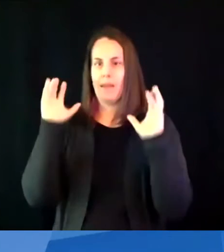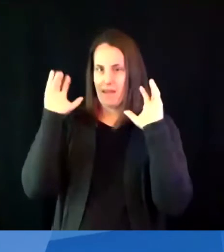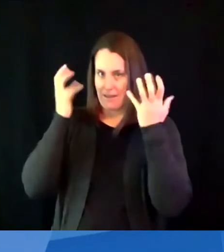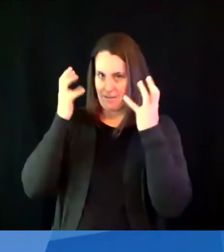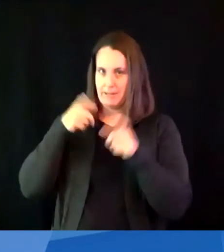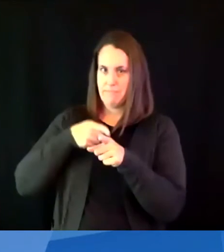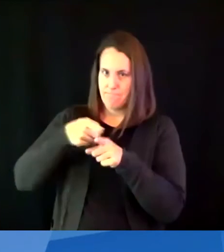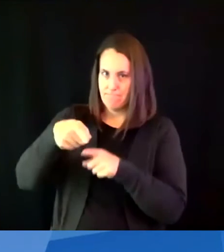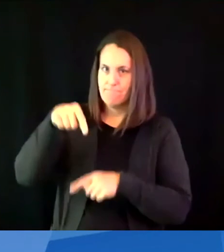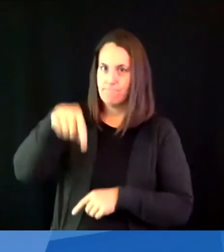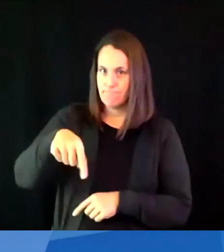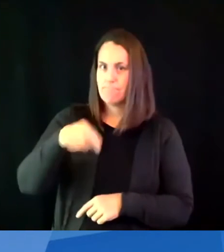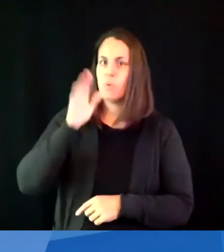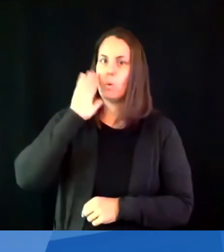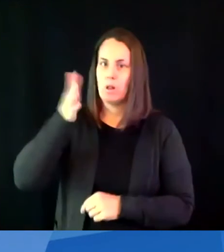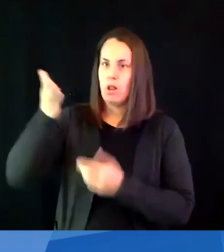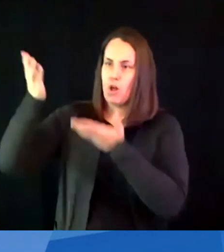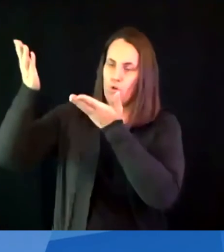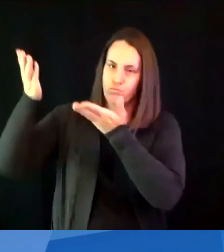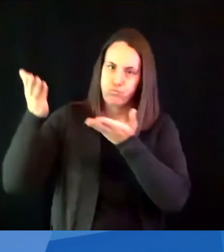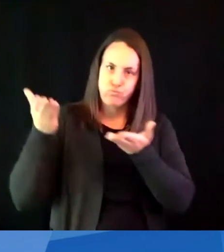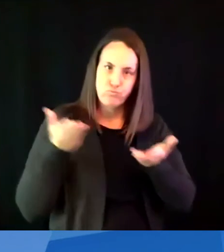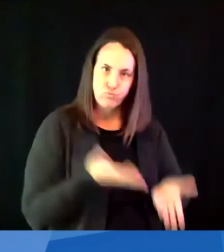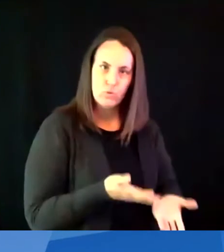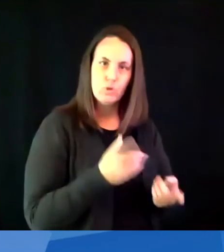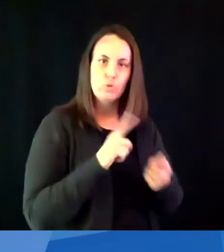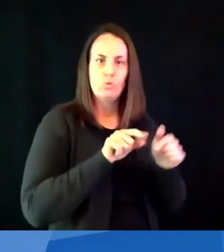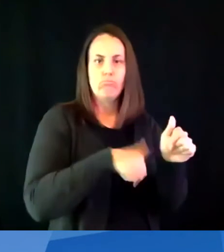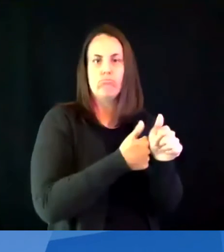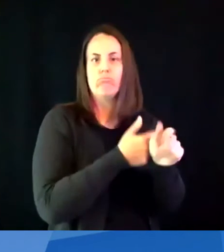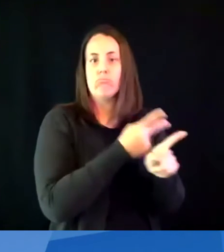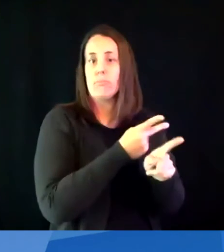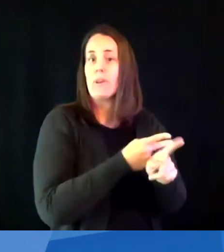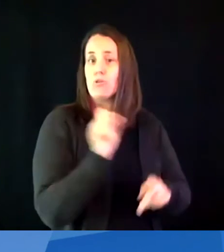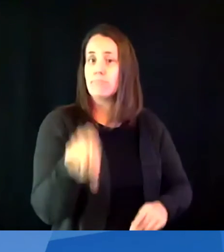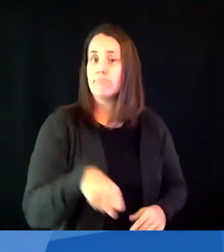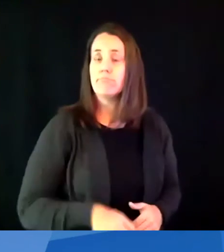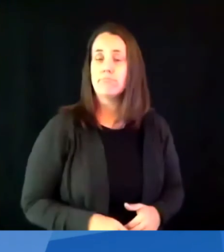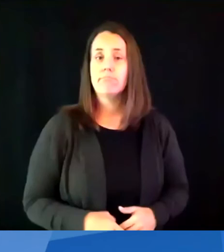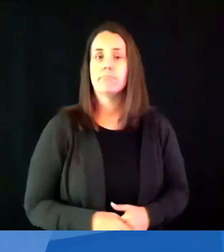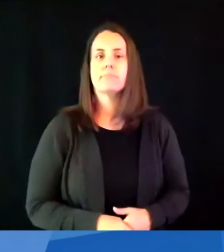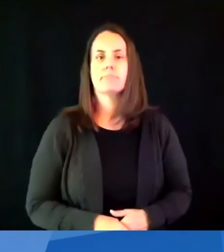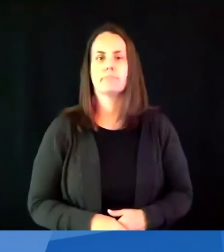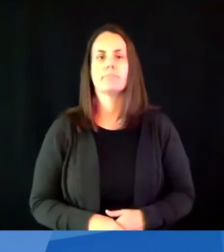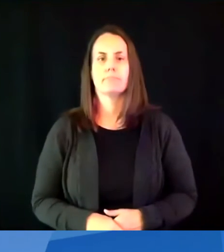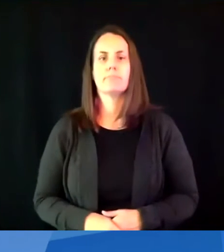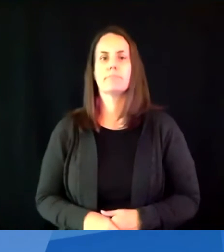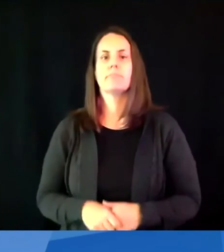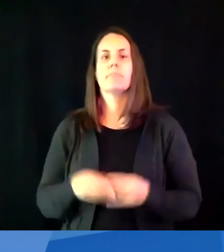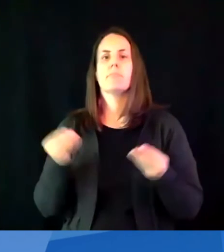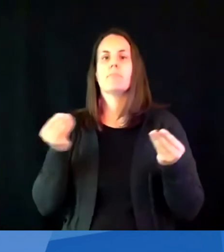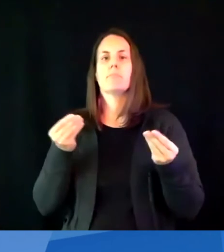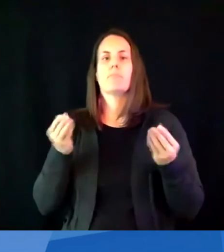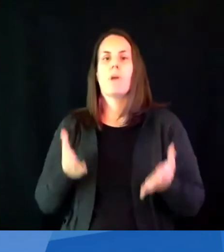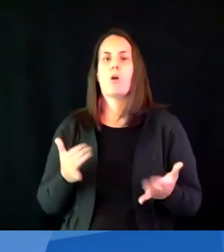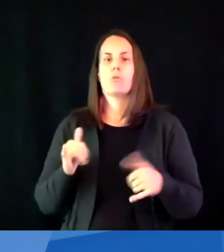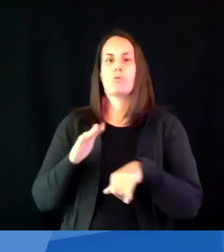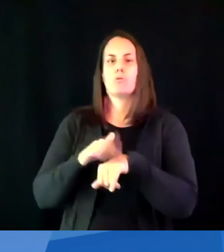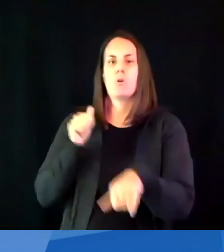Thank you for that. Let's try Christine Flores from Telemundo, Wisconsin. Christine